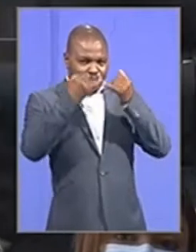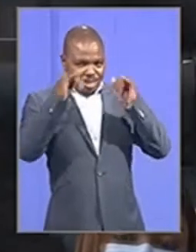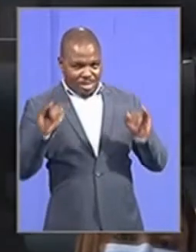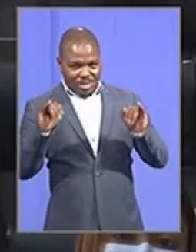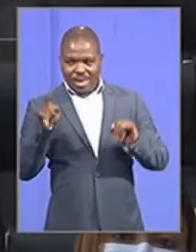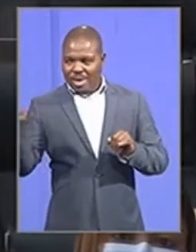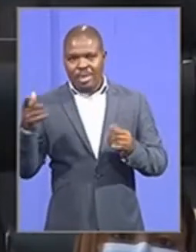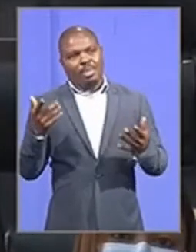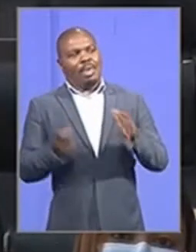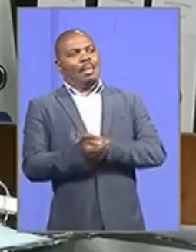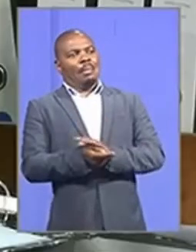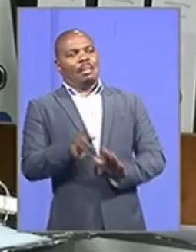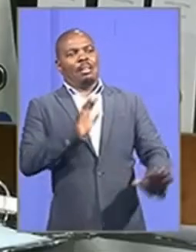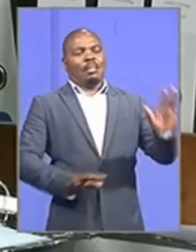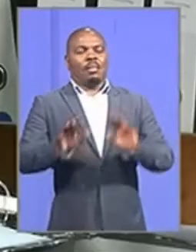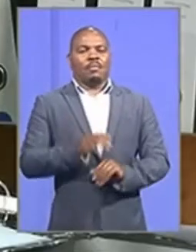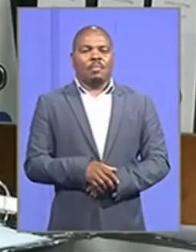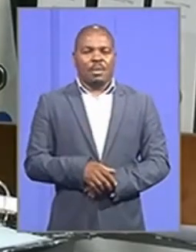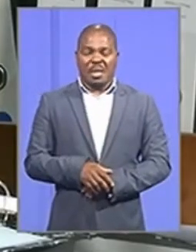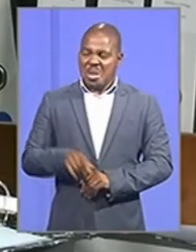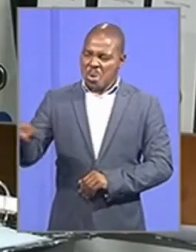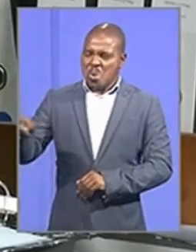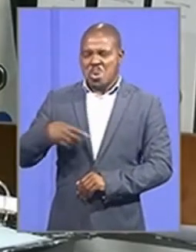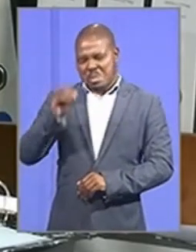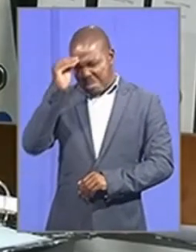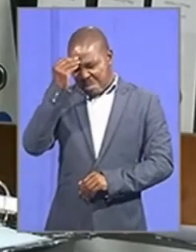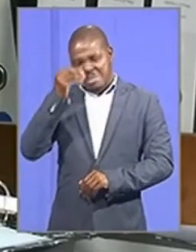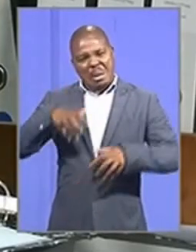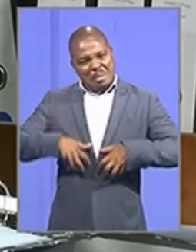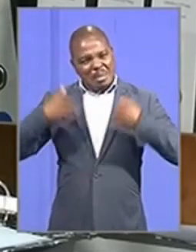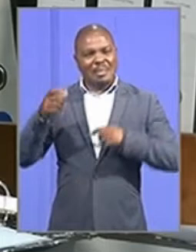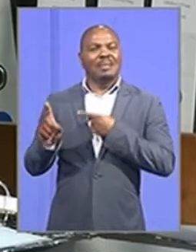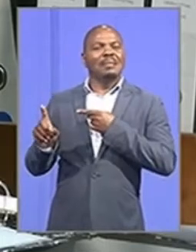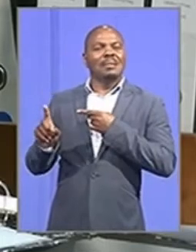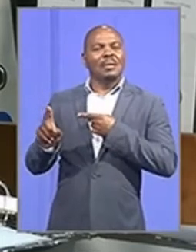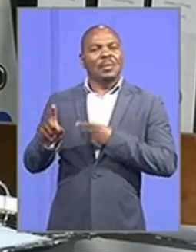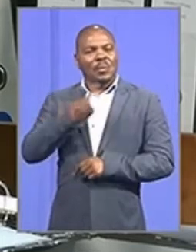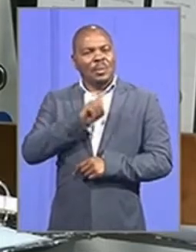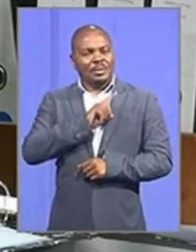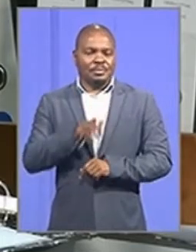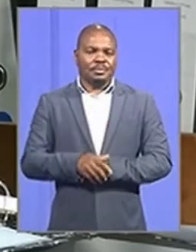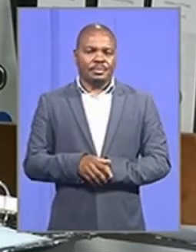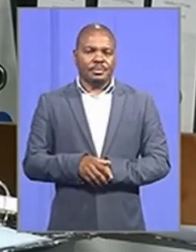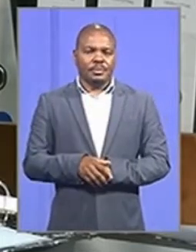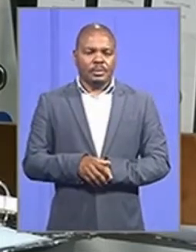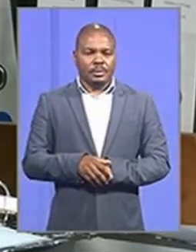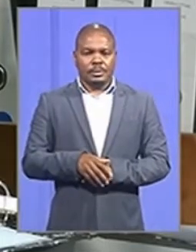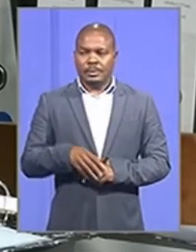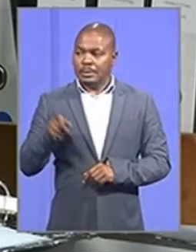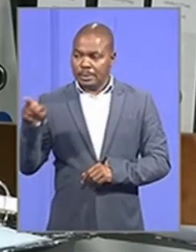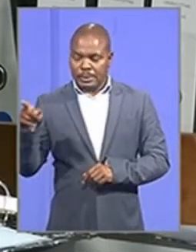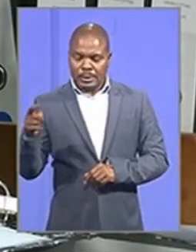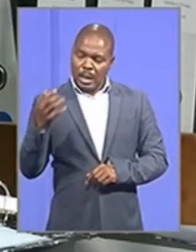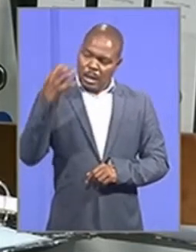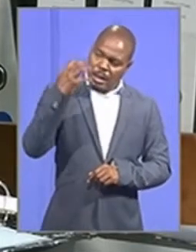a neng a solofetse. That anger, that bitterness about not being able to extract